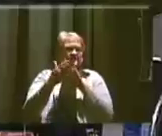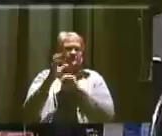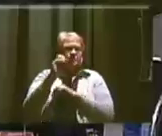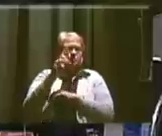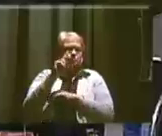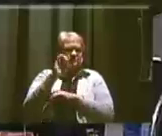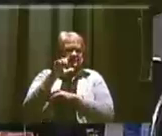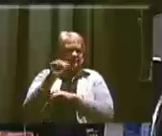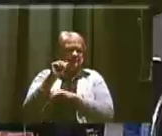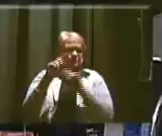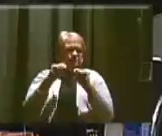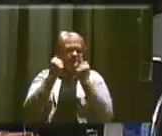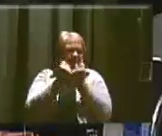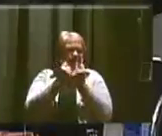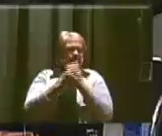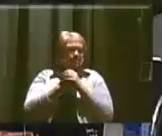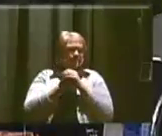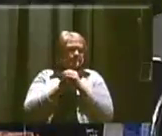her team.